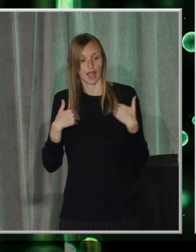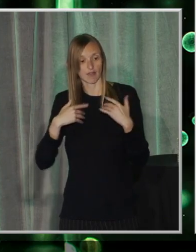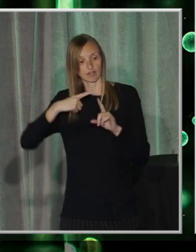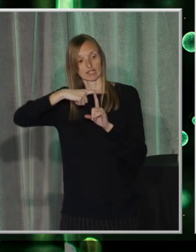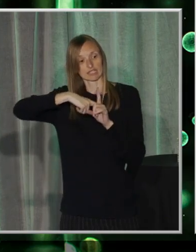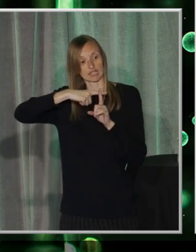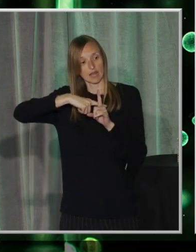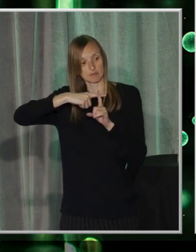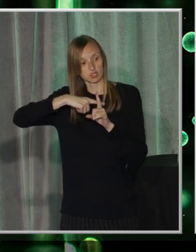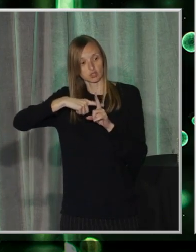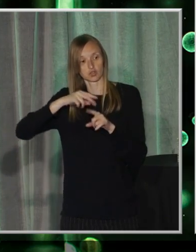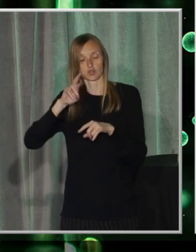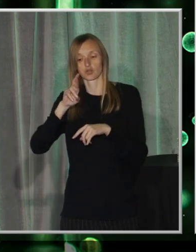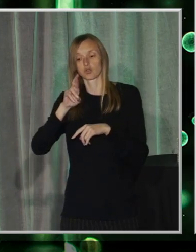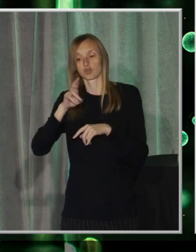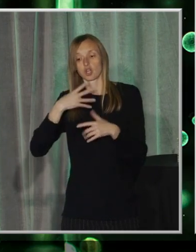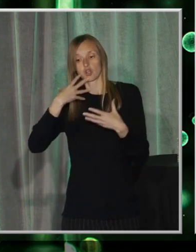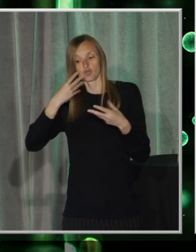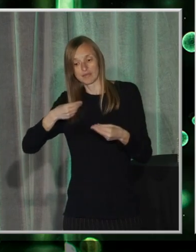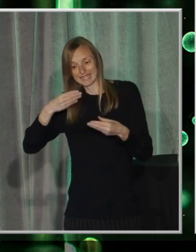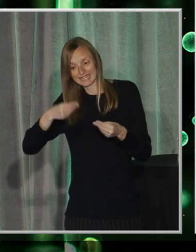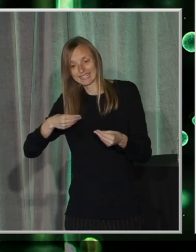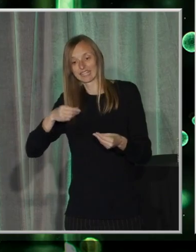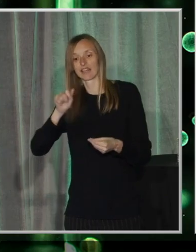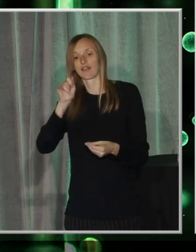temperature, relative humidity of the air?